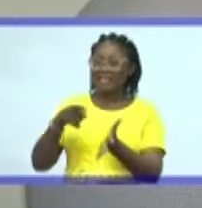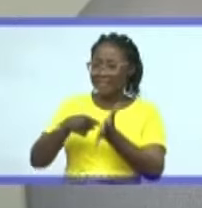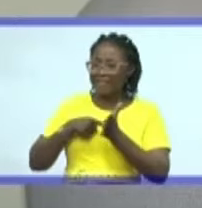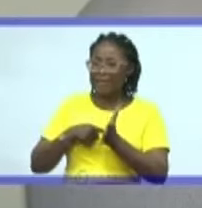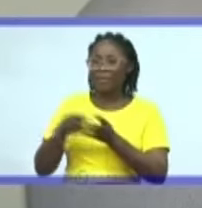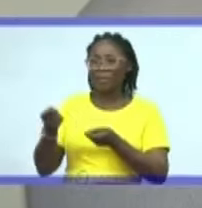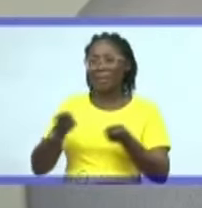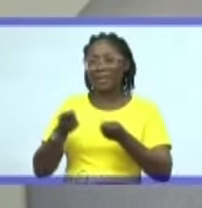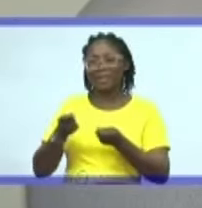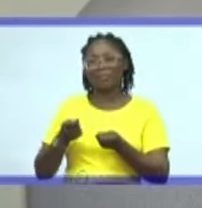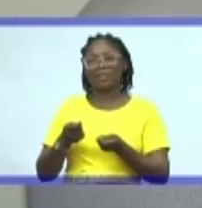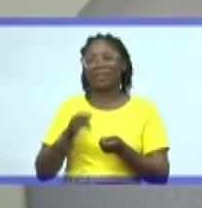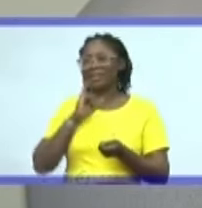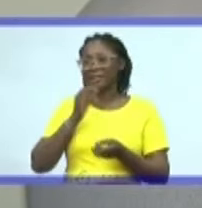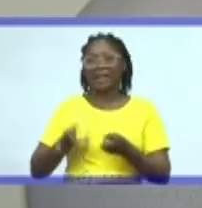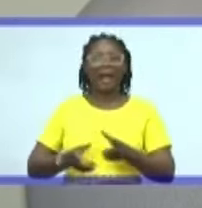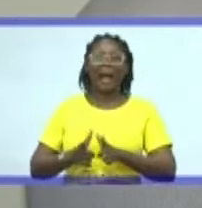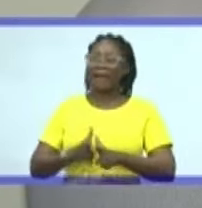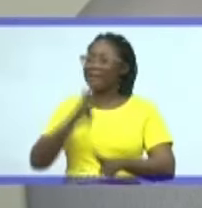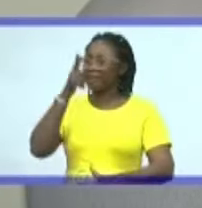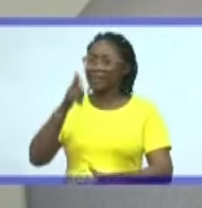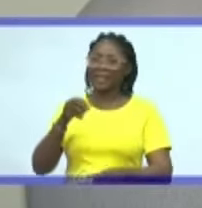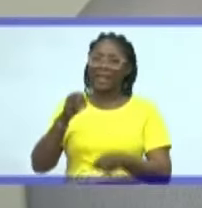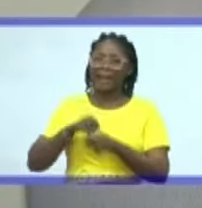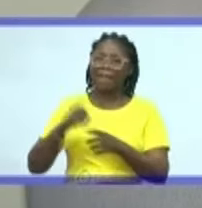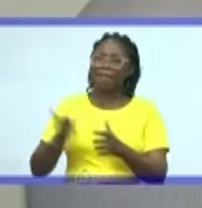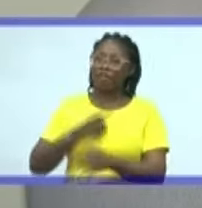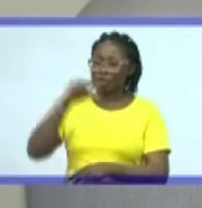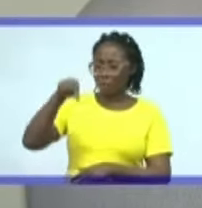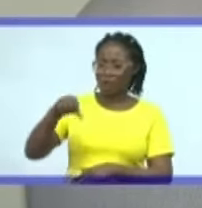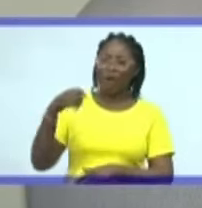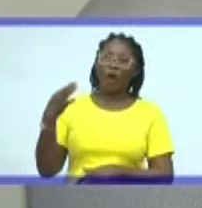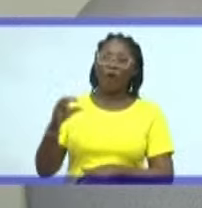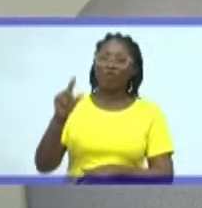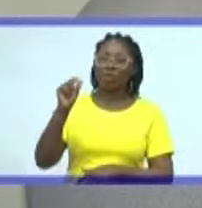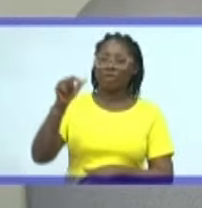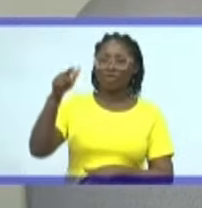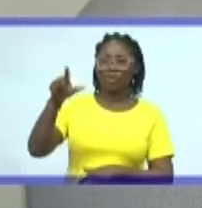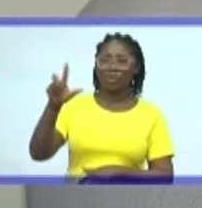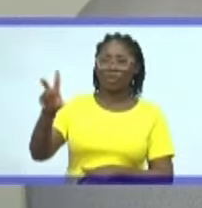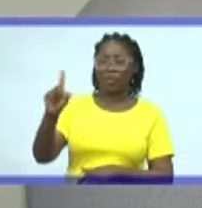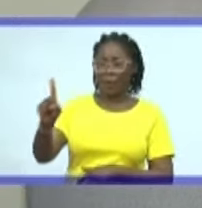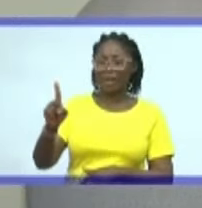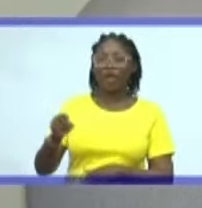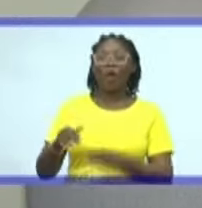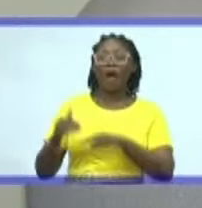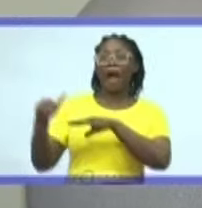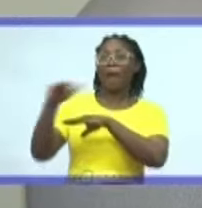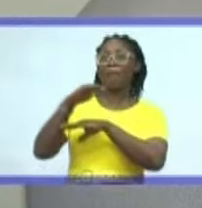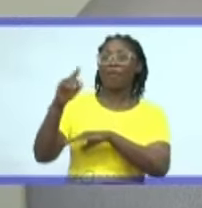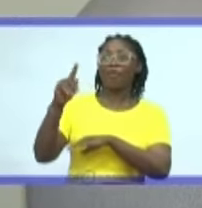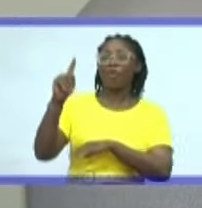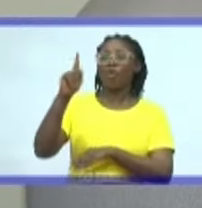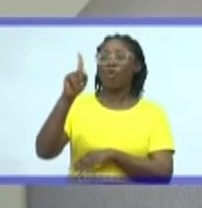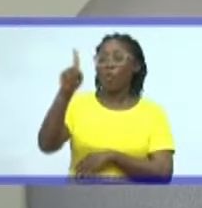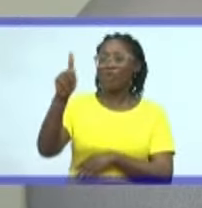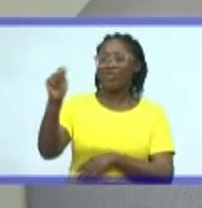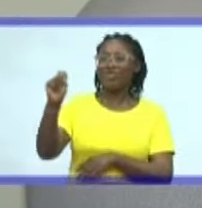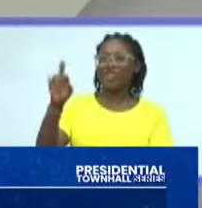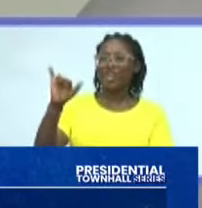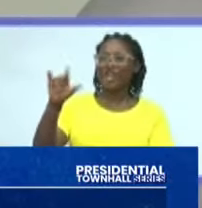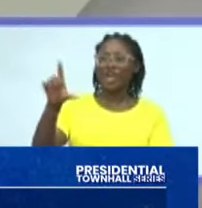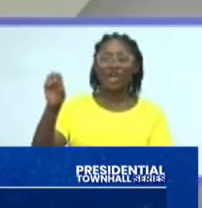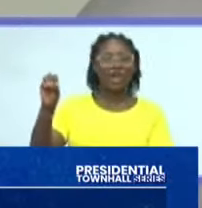Management Office revealed around the first quarter of 2021 that over a trillion naira was added to our debt